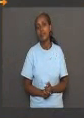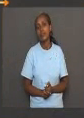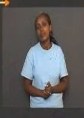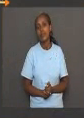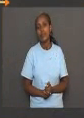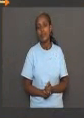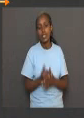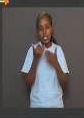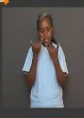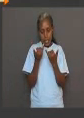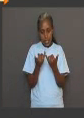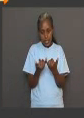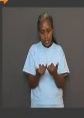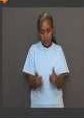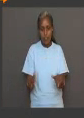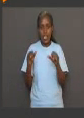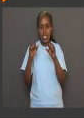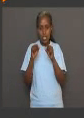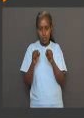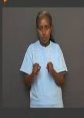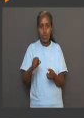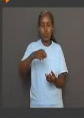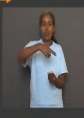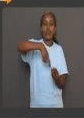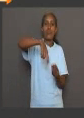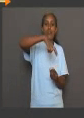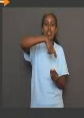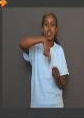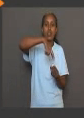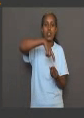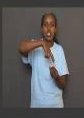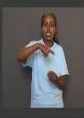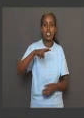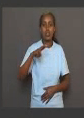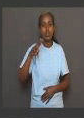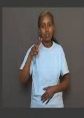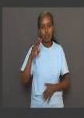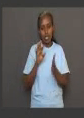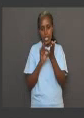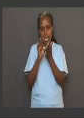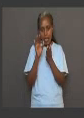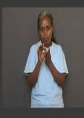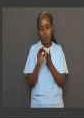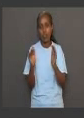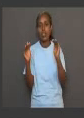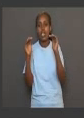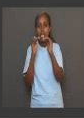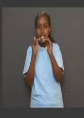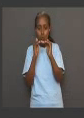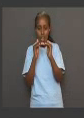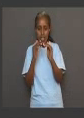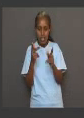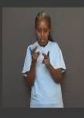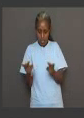Let us divide the solid of revolution into a number of equally